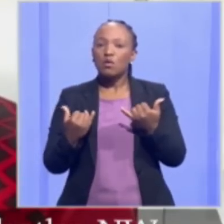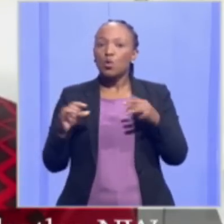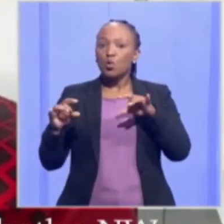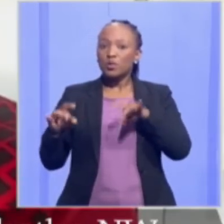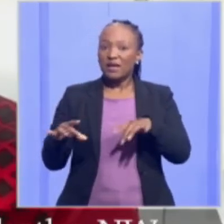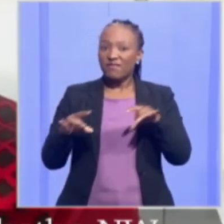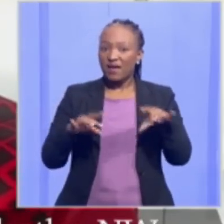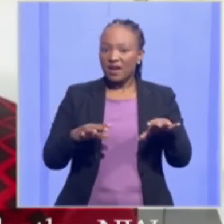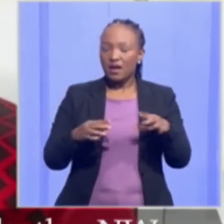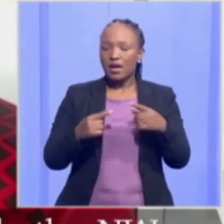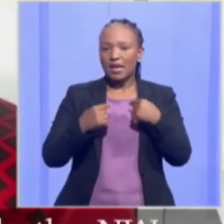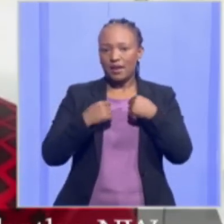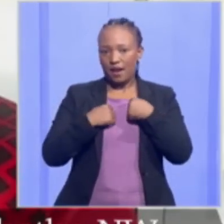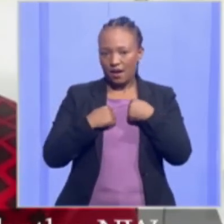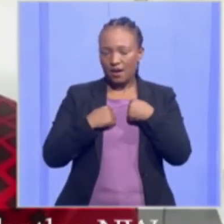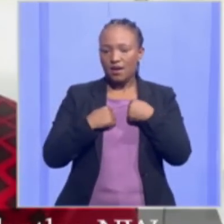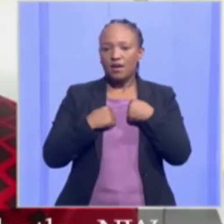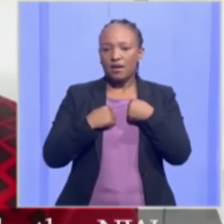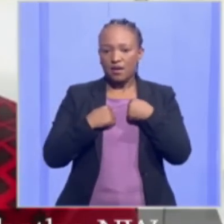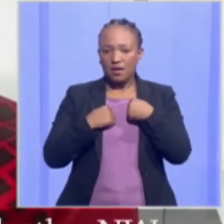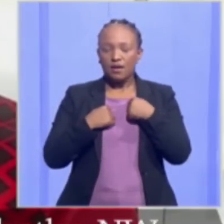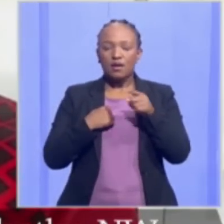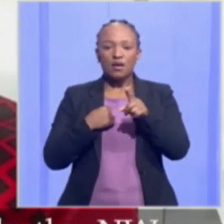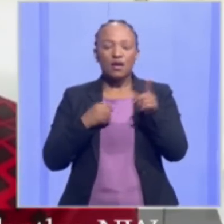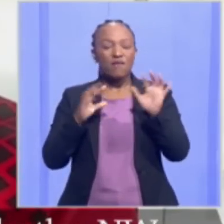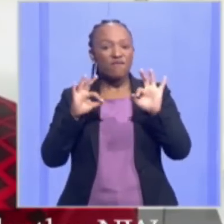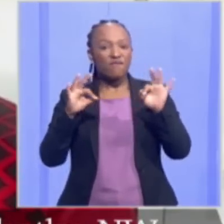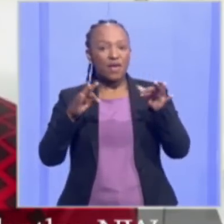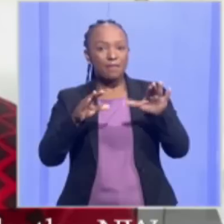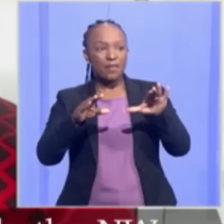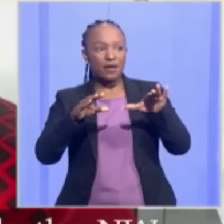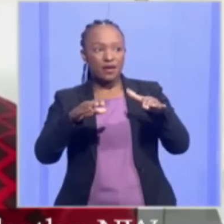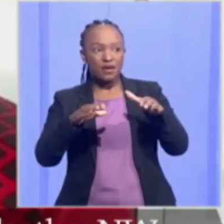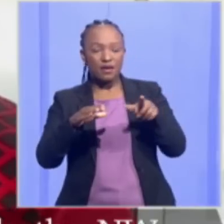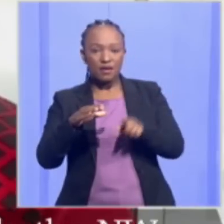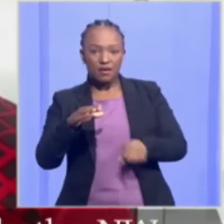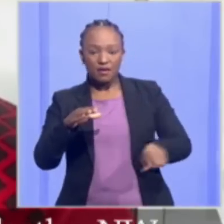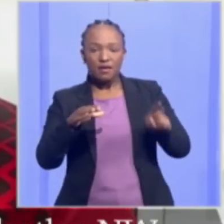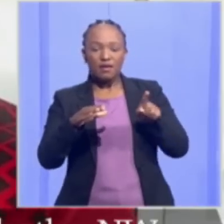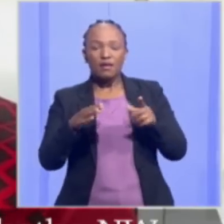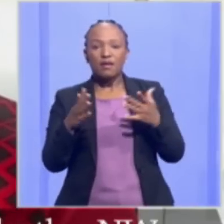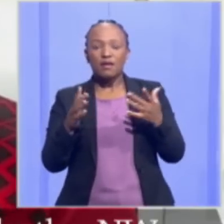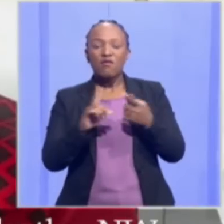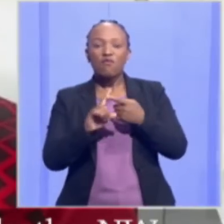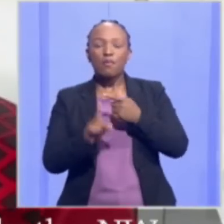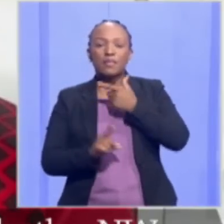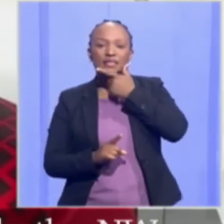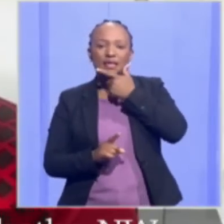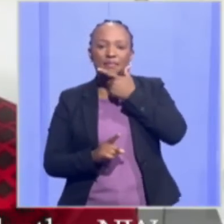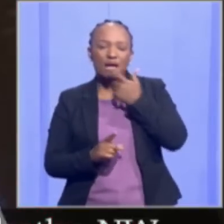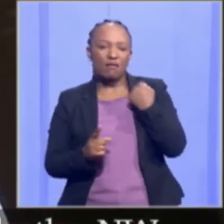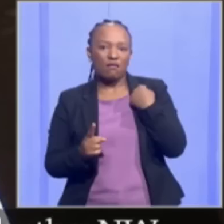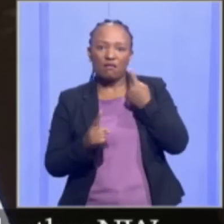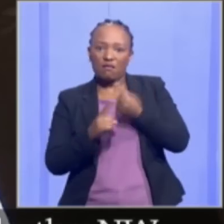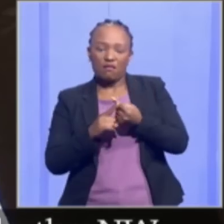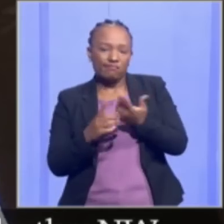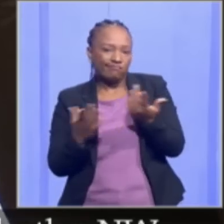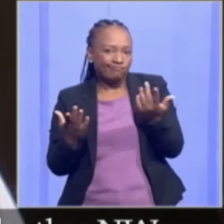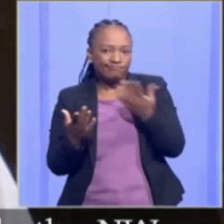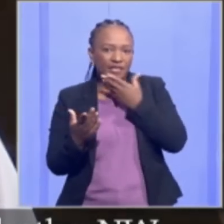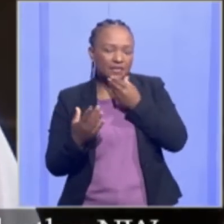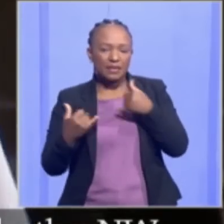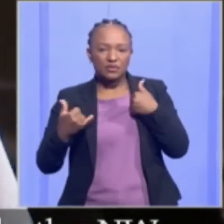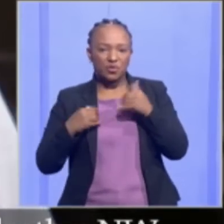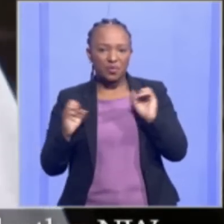bona ba jile di holidays tsa bona, they were nice little family tsa bona ka di from the December rena o re jetse mo. Badiri ba